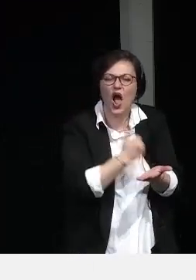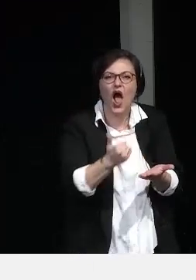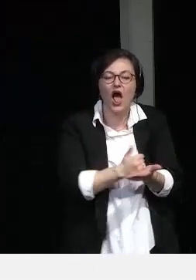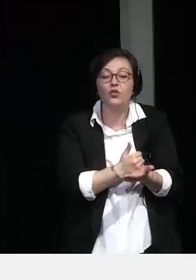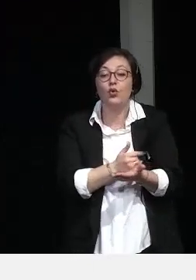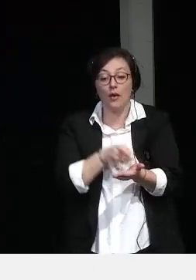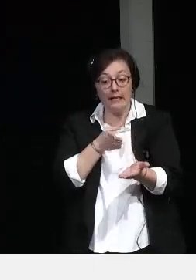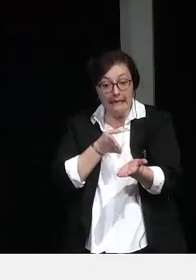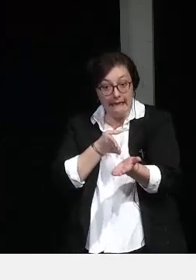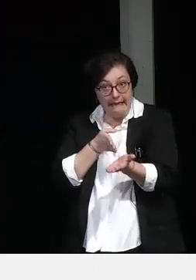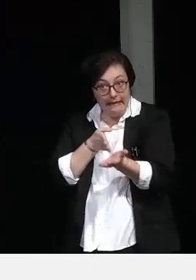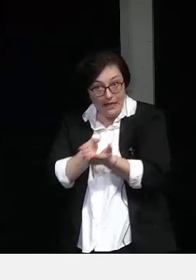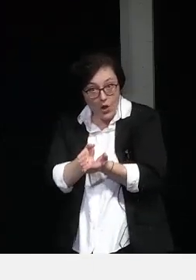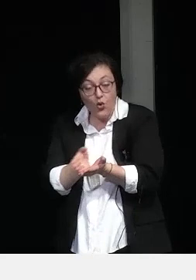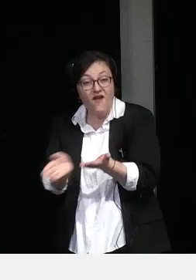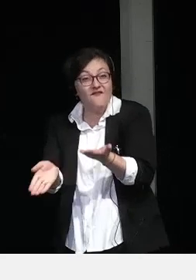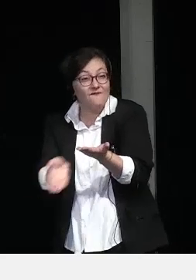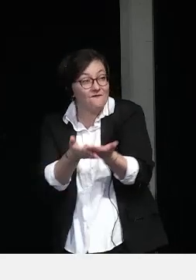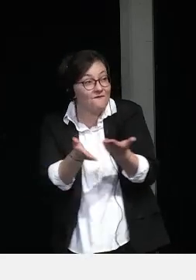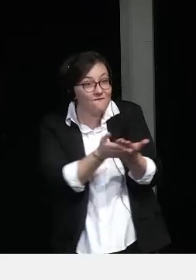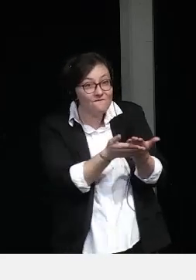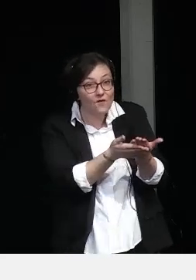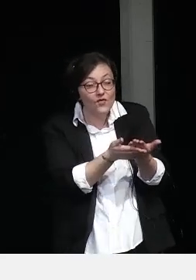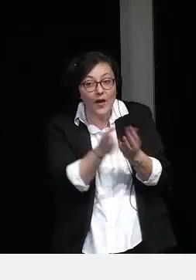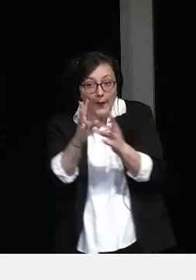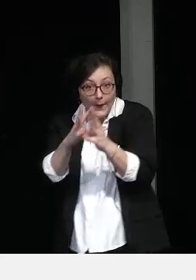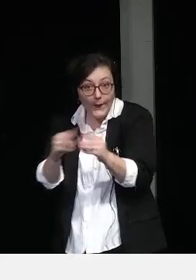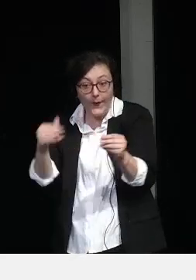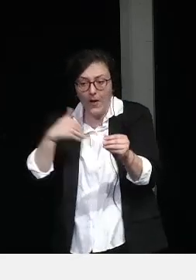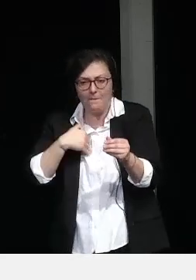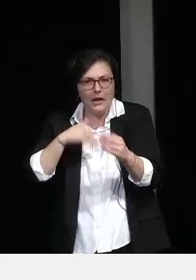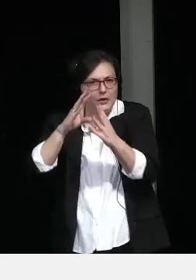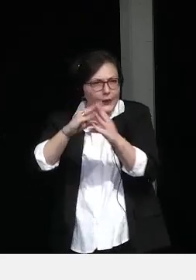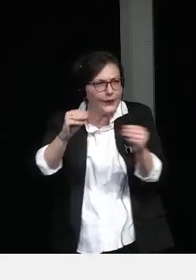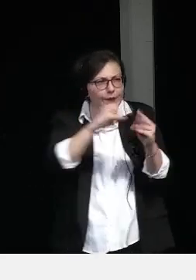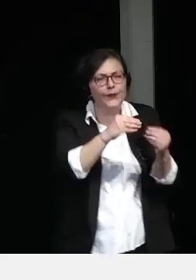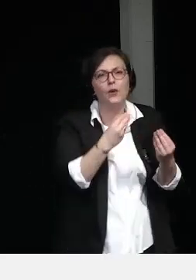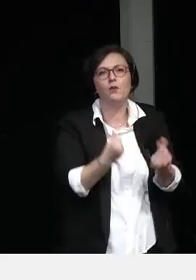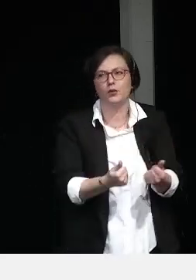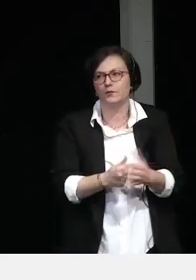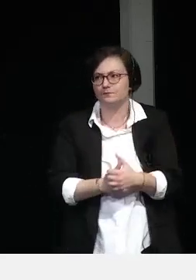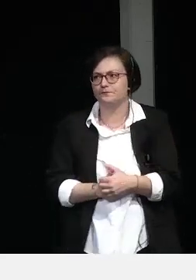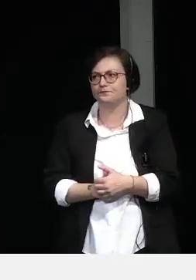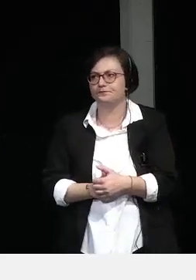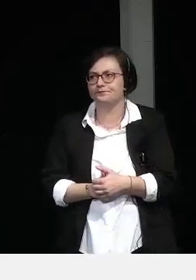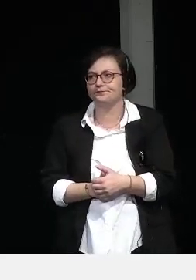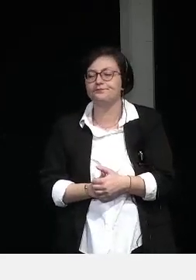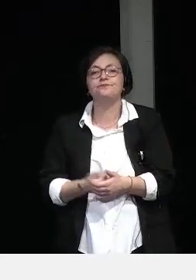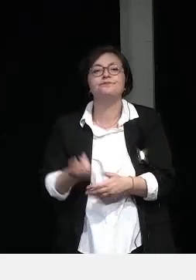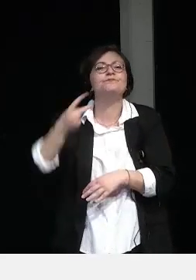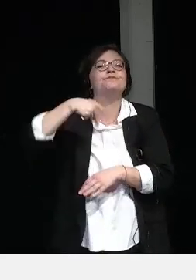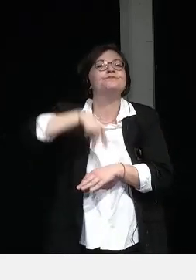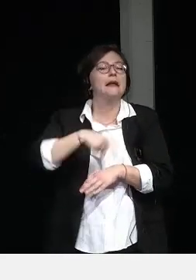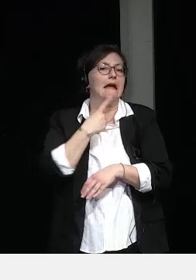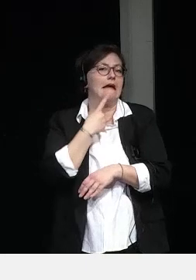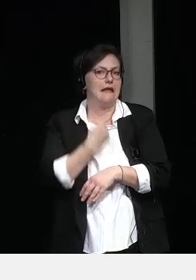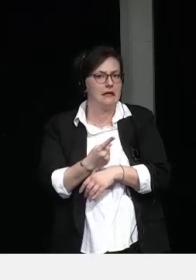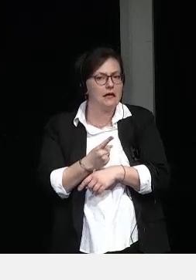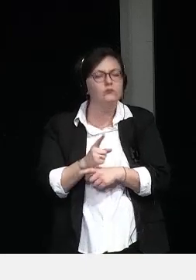or think about apartheid and Pretoria. Lots of places has